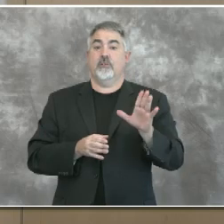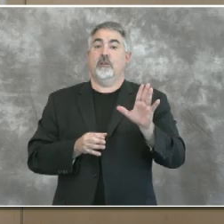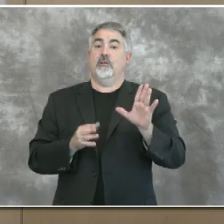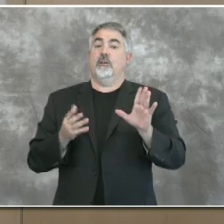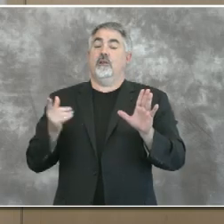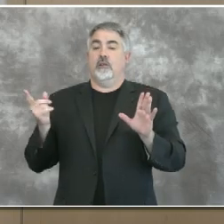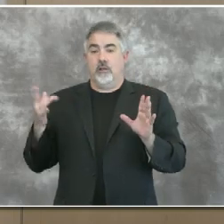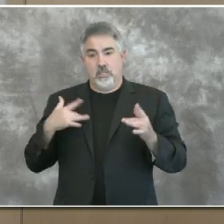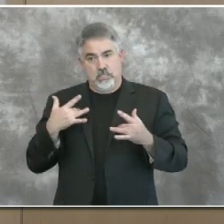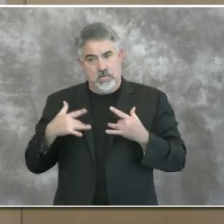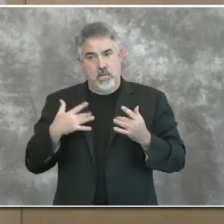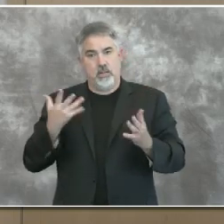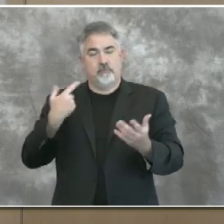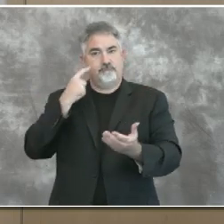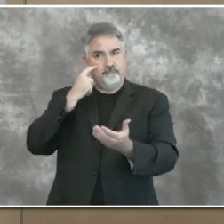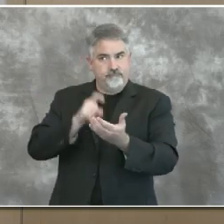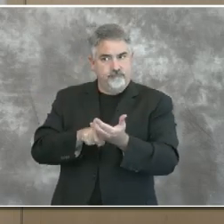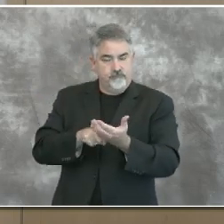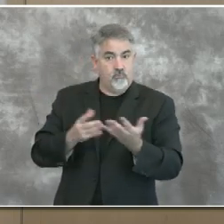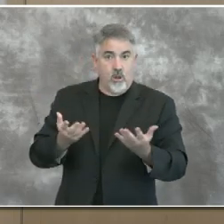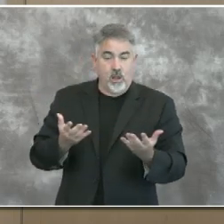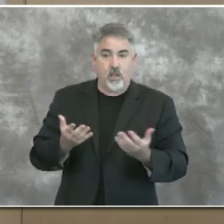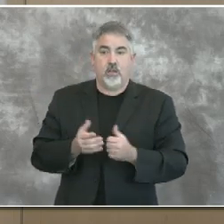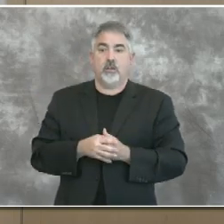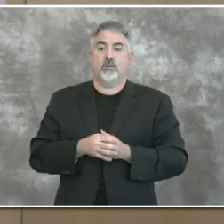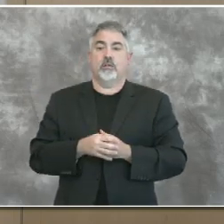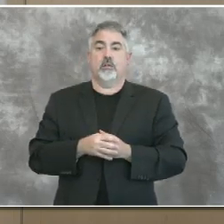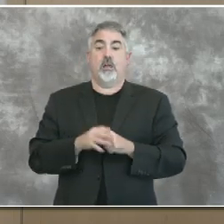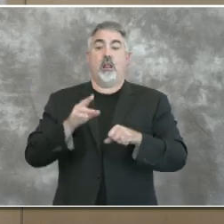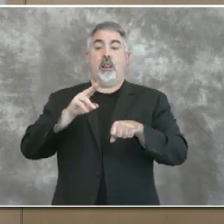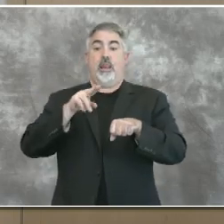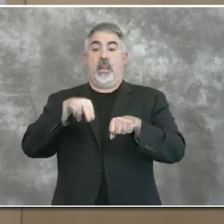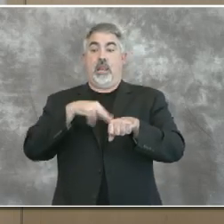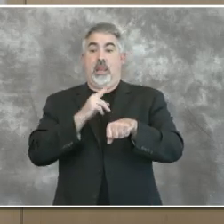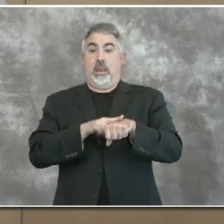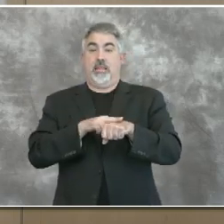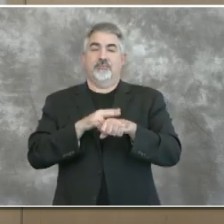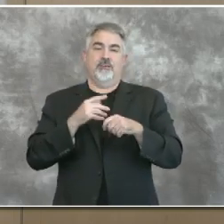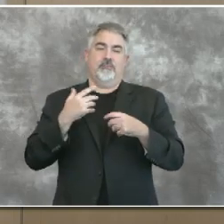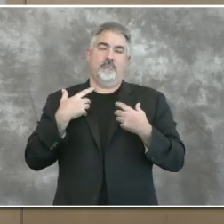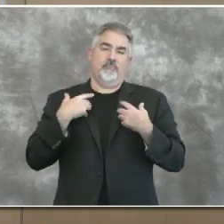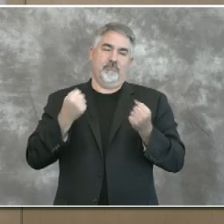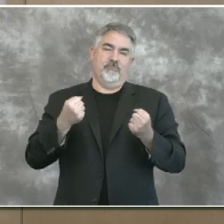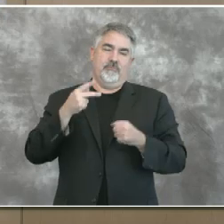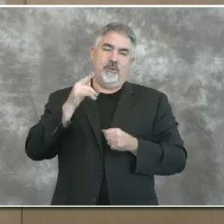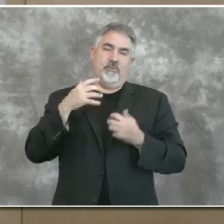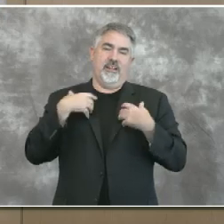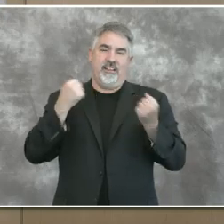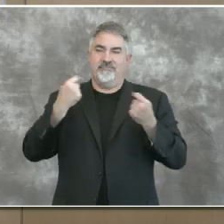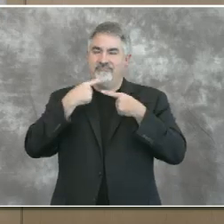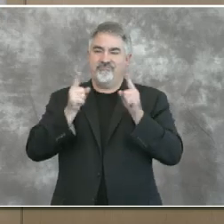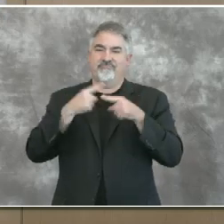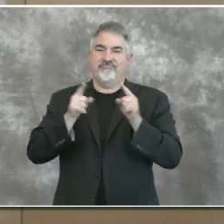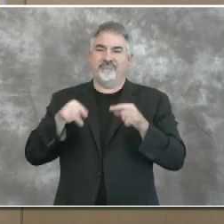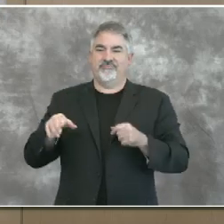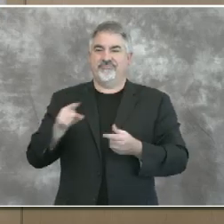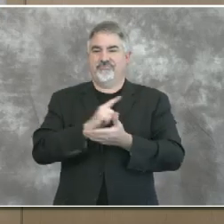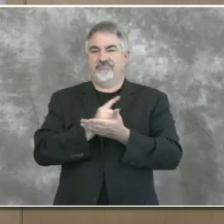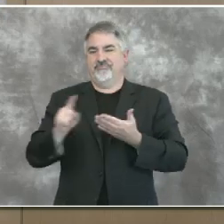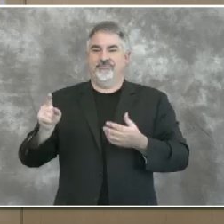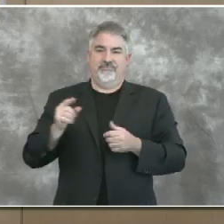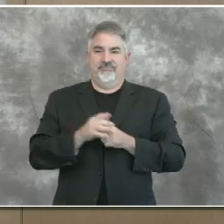recognize, in honor of National Public Health Week, Dr. Penelope Jenny Quintana as